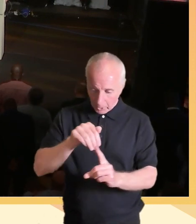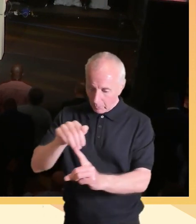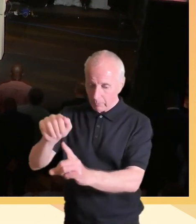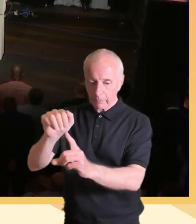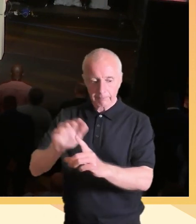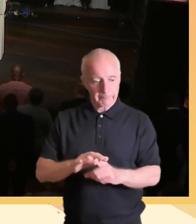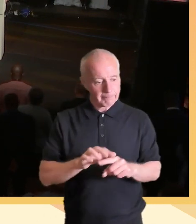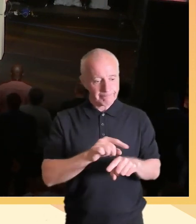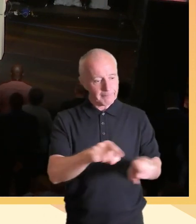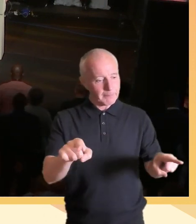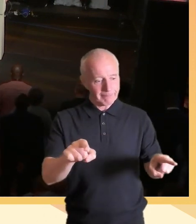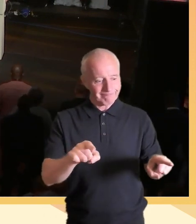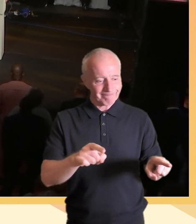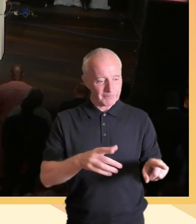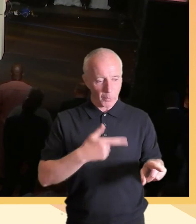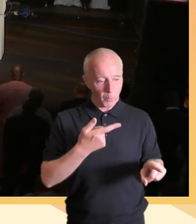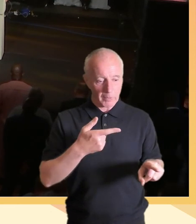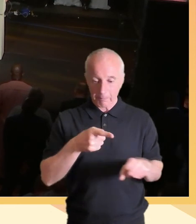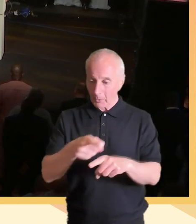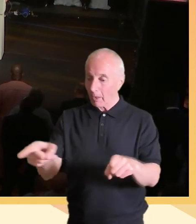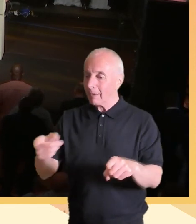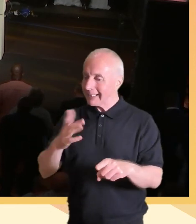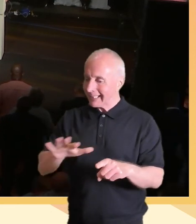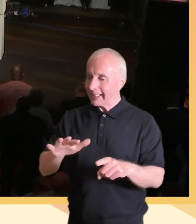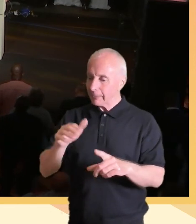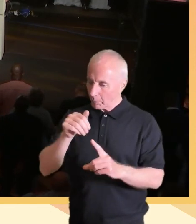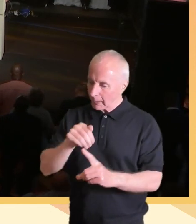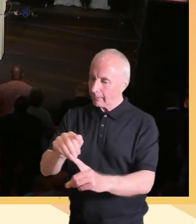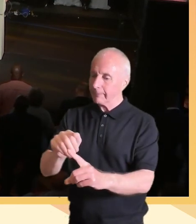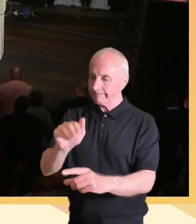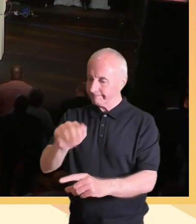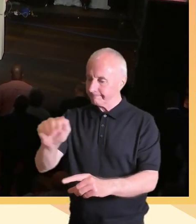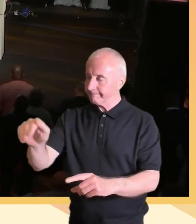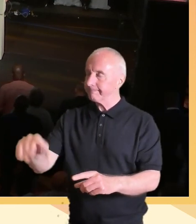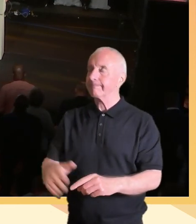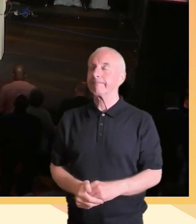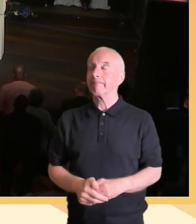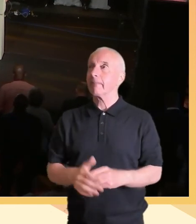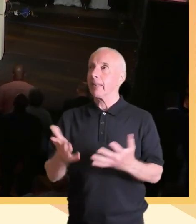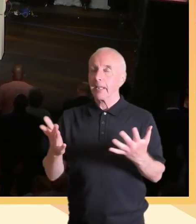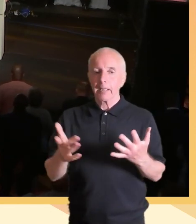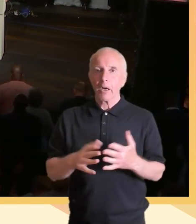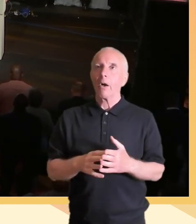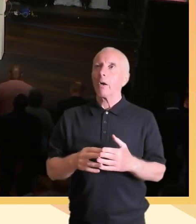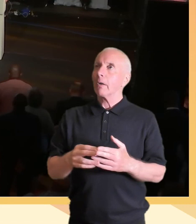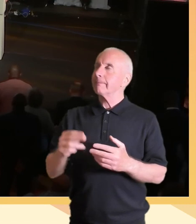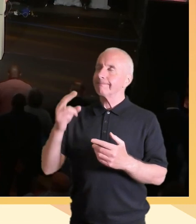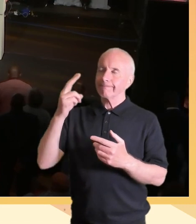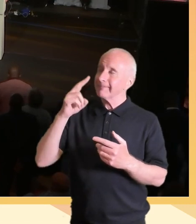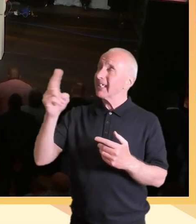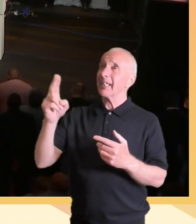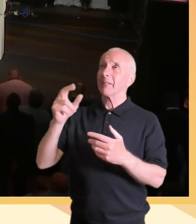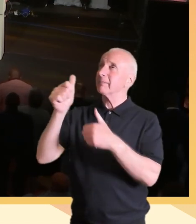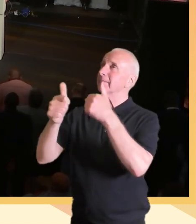to those who need them most. That they would seek every opportunity to name the name that is above all